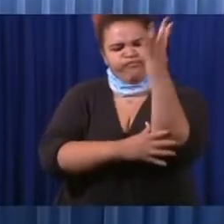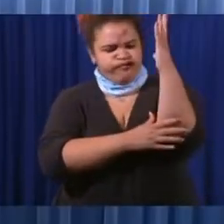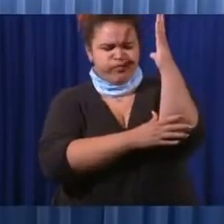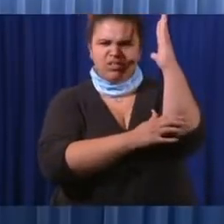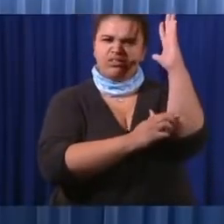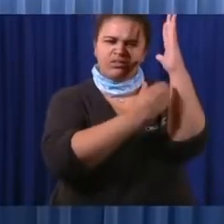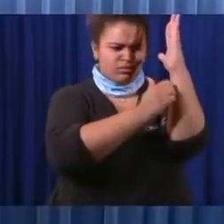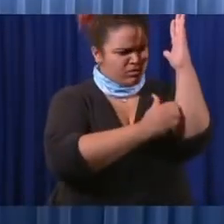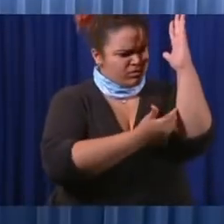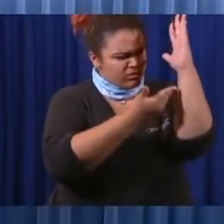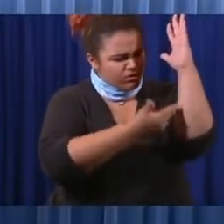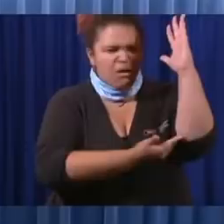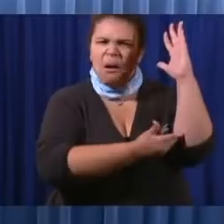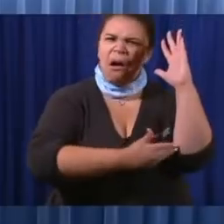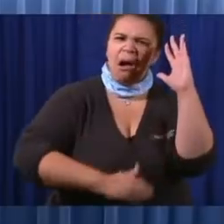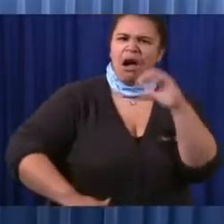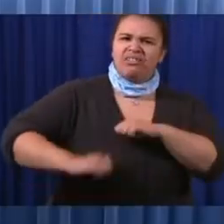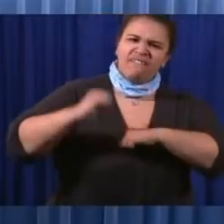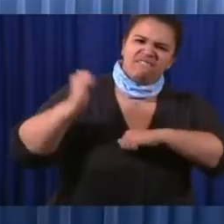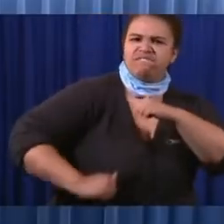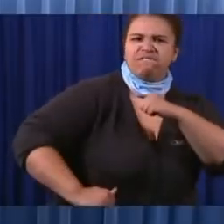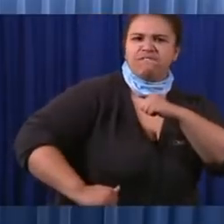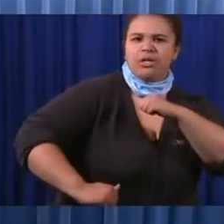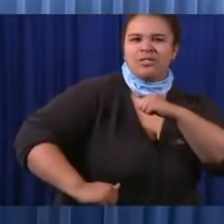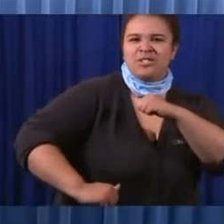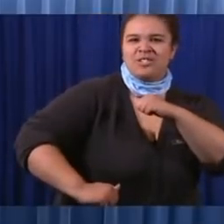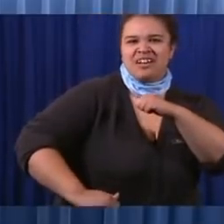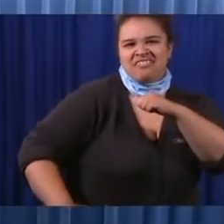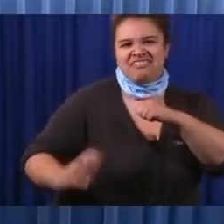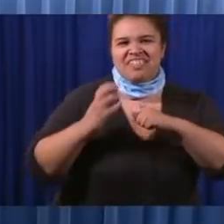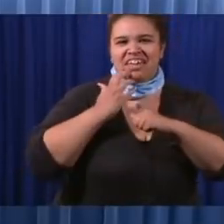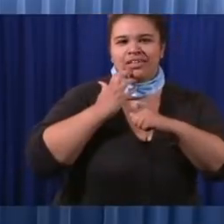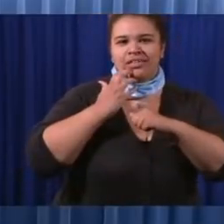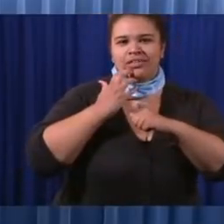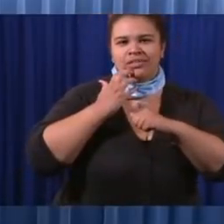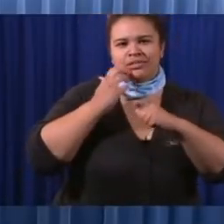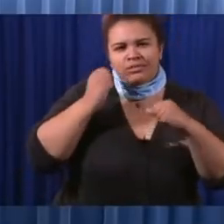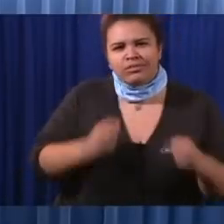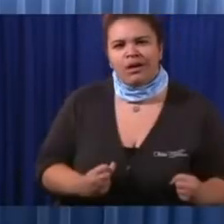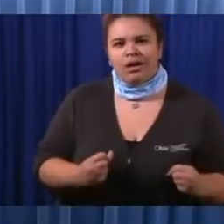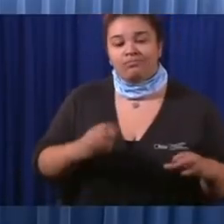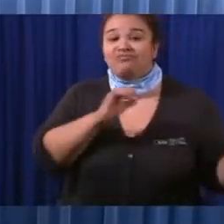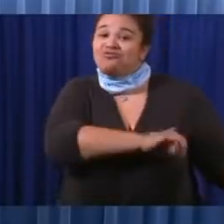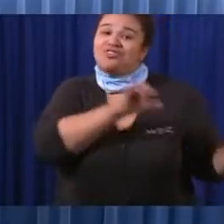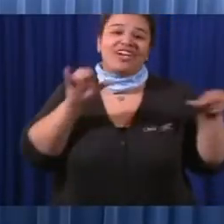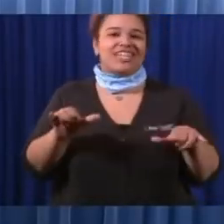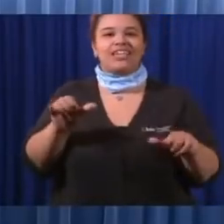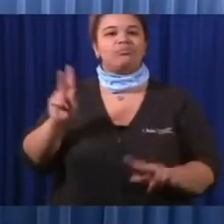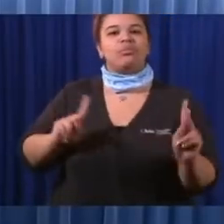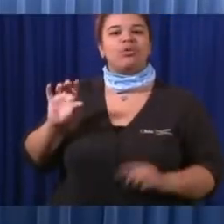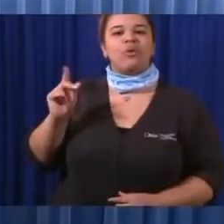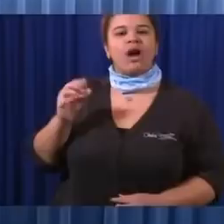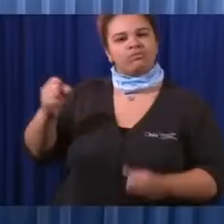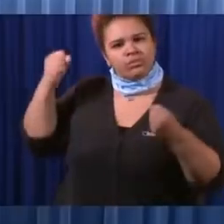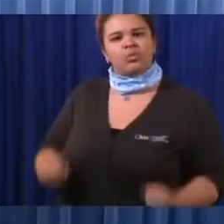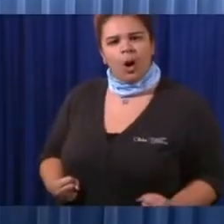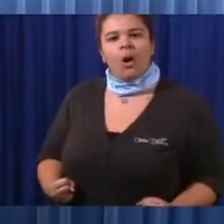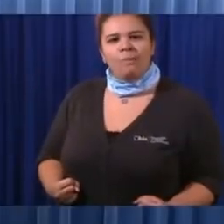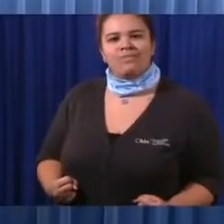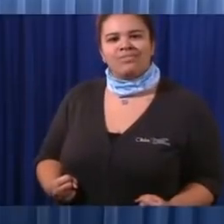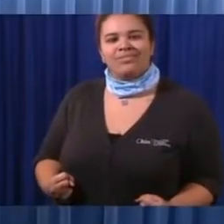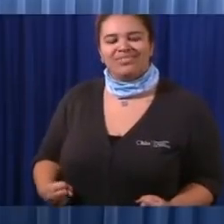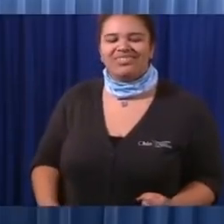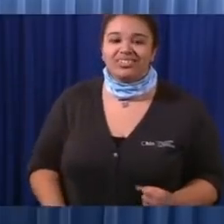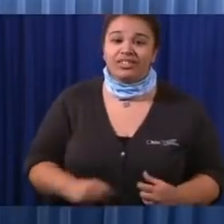like Ohioans. This tree represents all of us. It represents hope. It represents